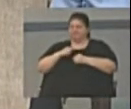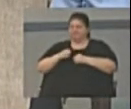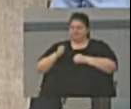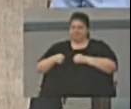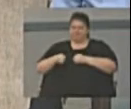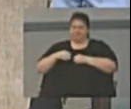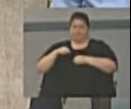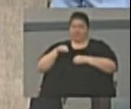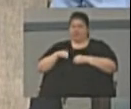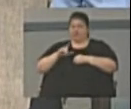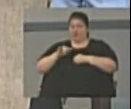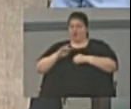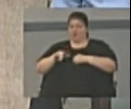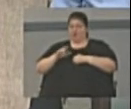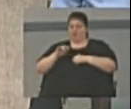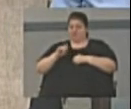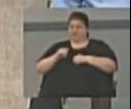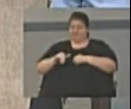We're the city's bond counsel.